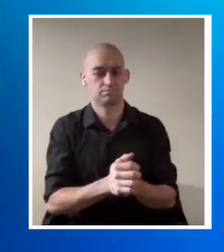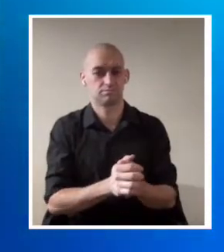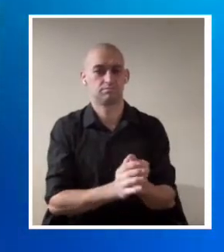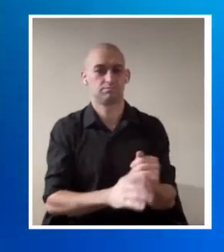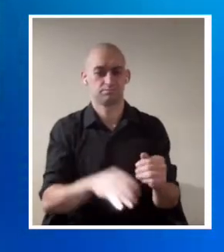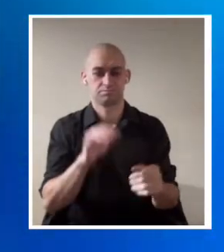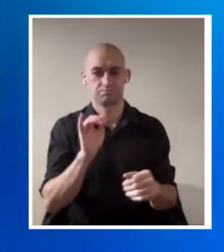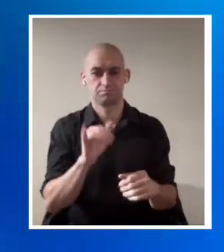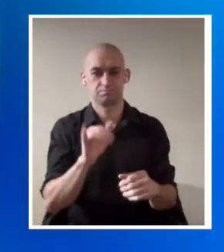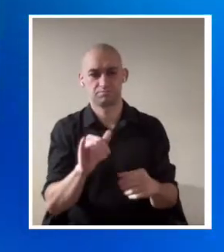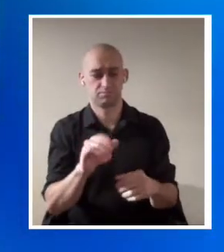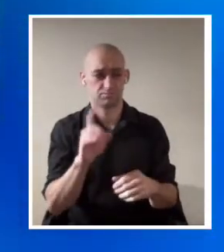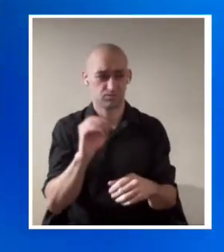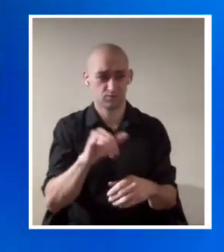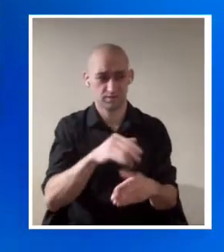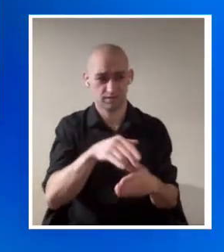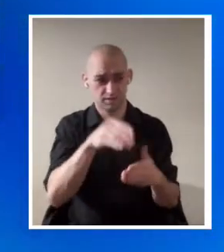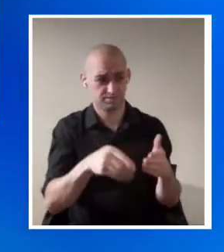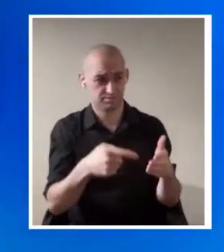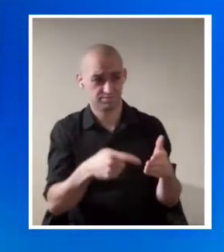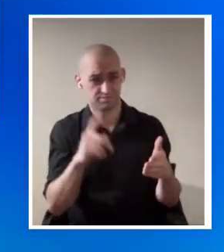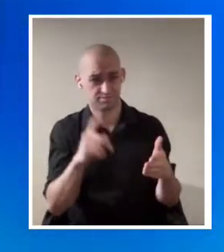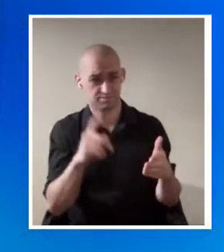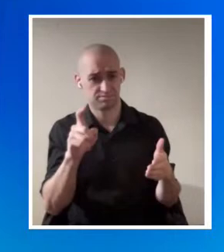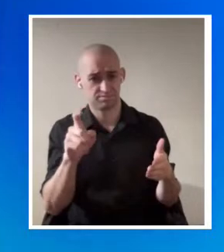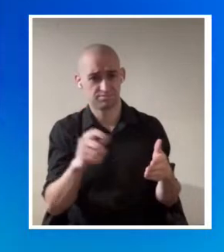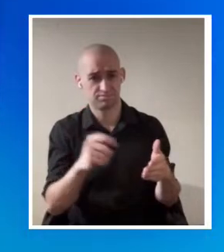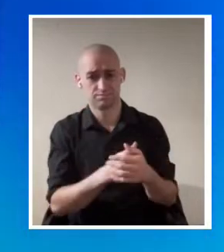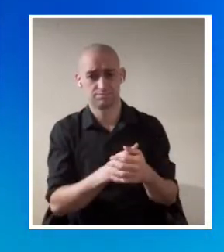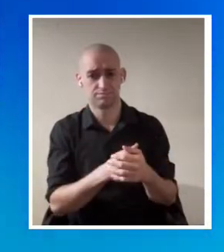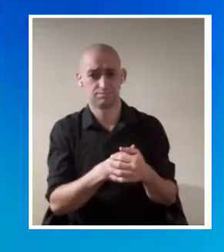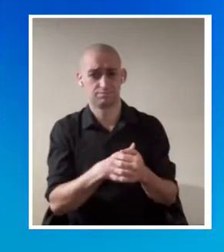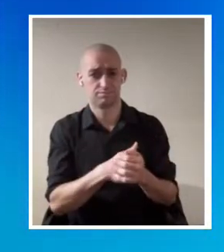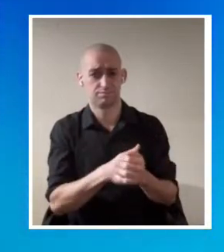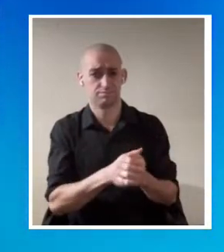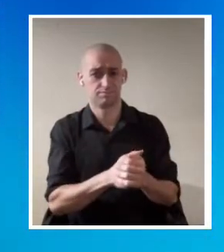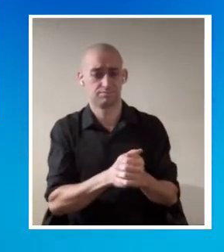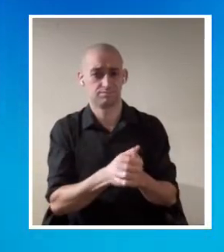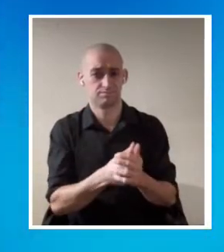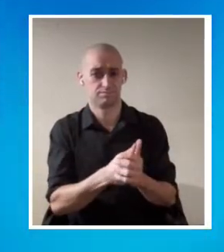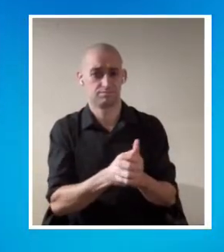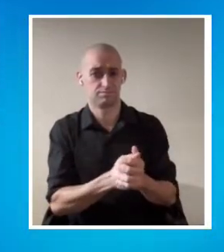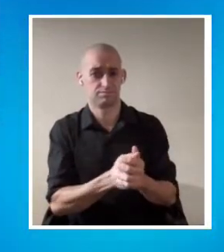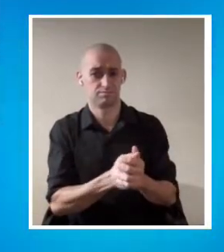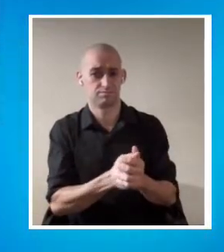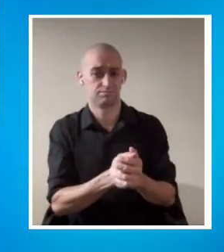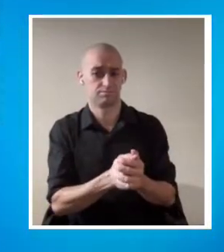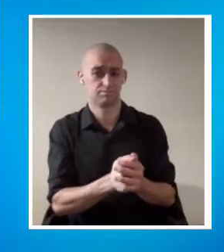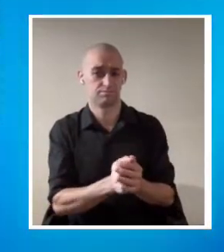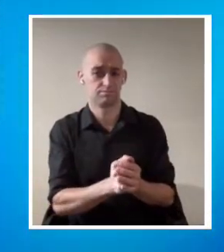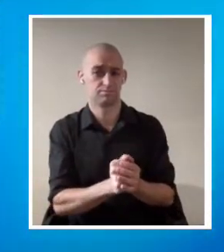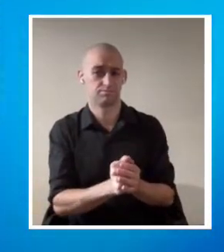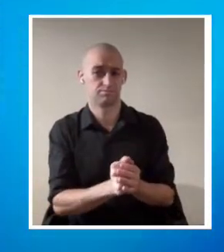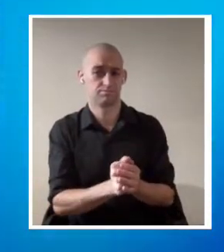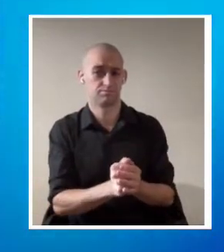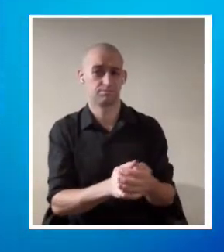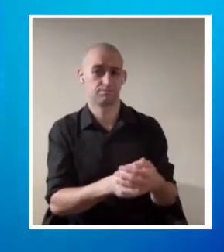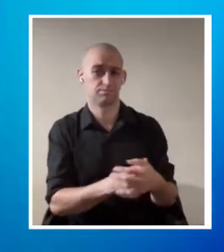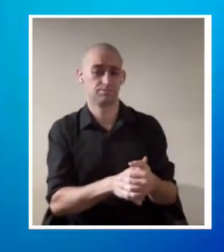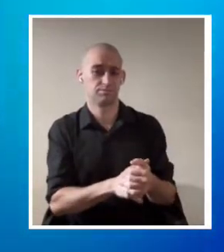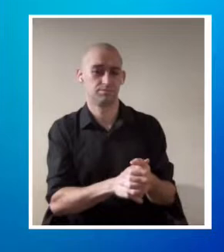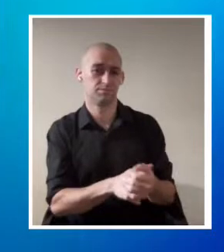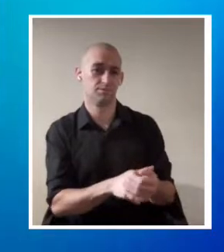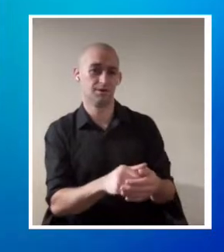point, or do we do it at the end? Like whoever would. Yeah, that's what I need clarity on. How many raffles are we doing? We